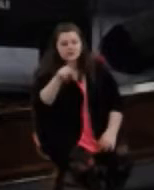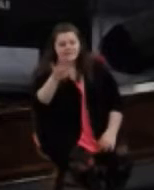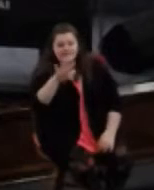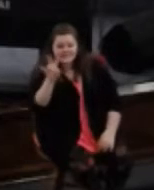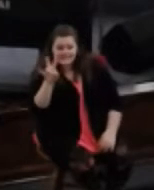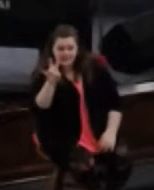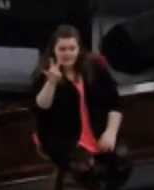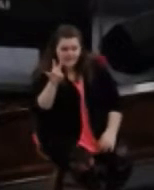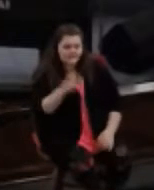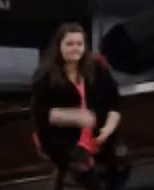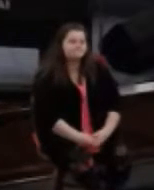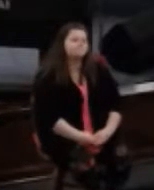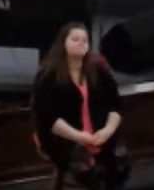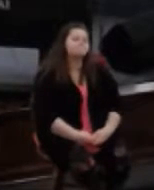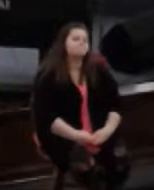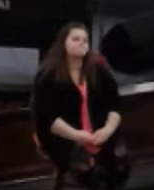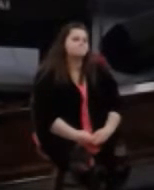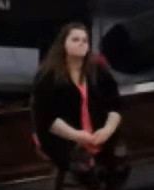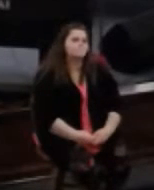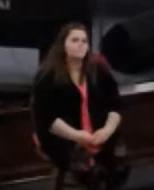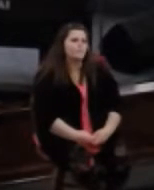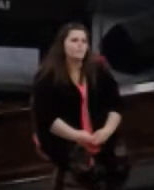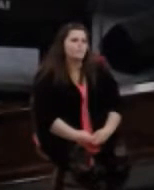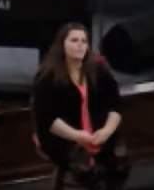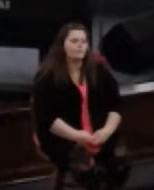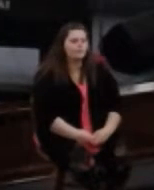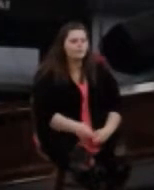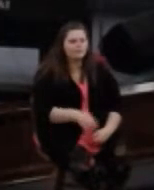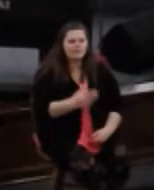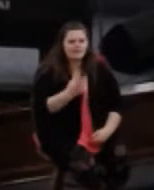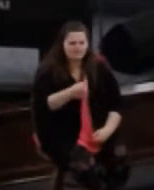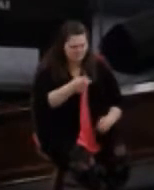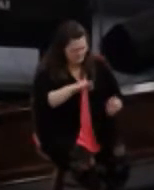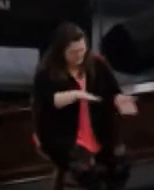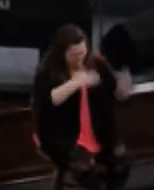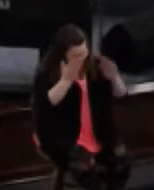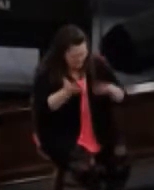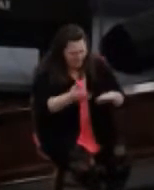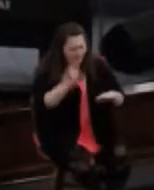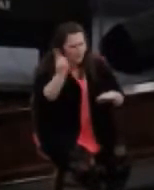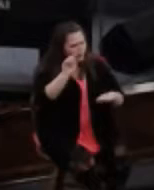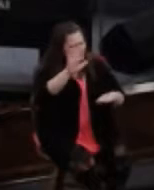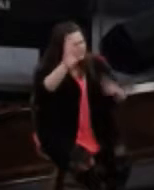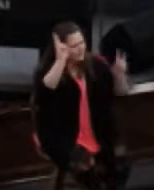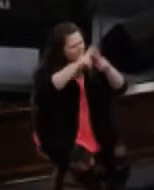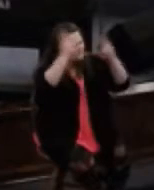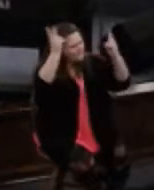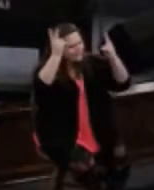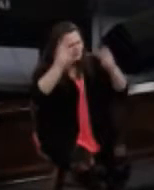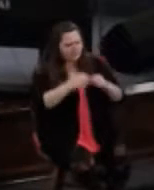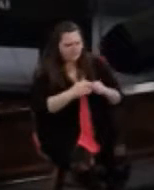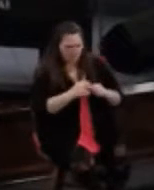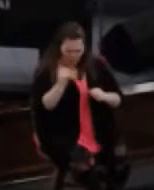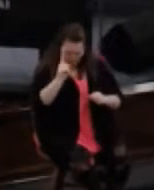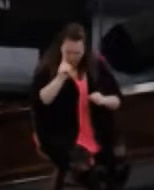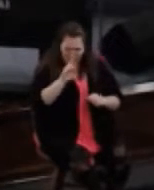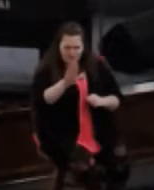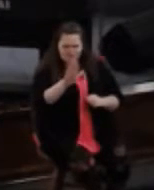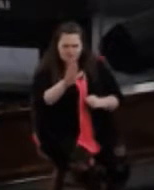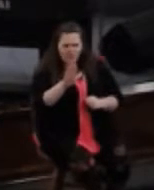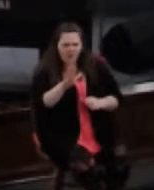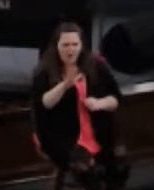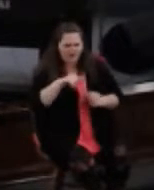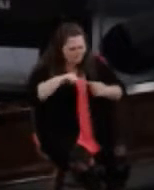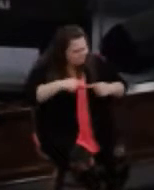57. Where, O death, is your victory? Where, O death, is your sting? The sting of